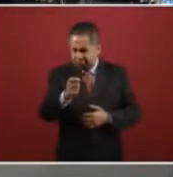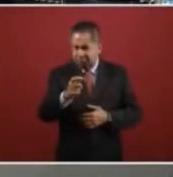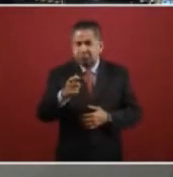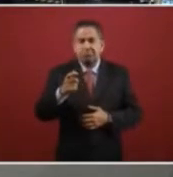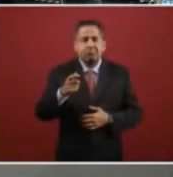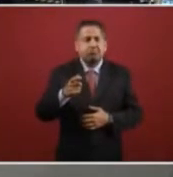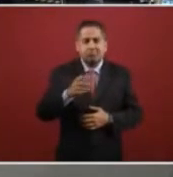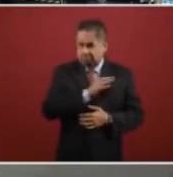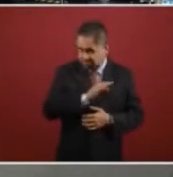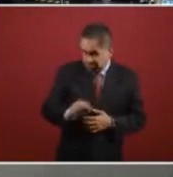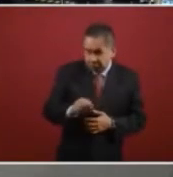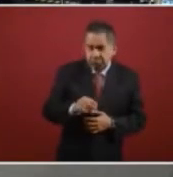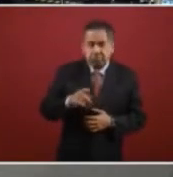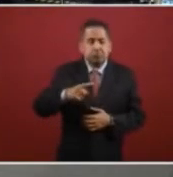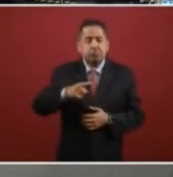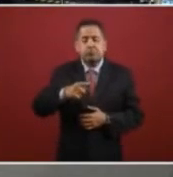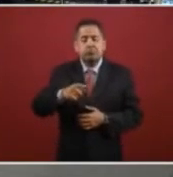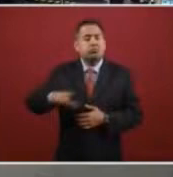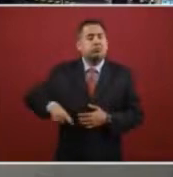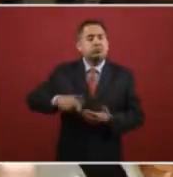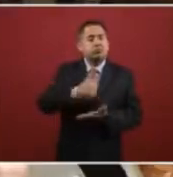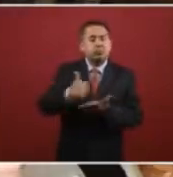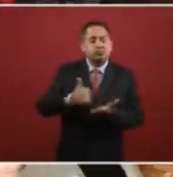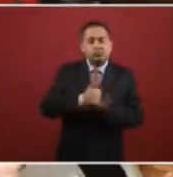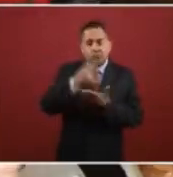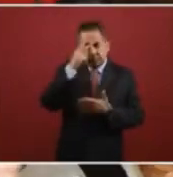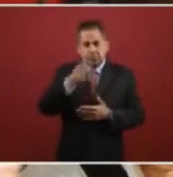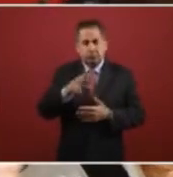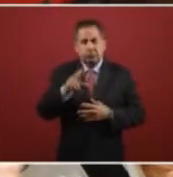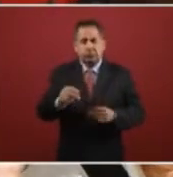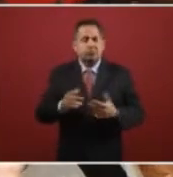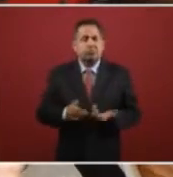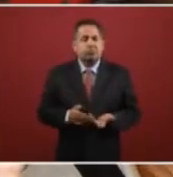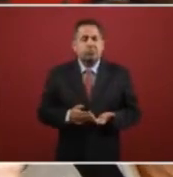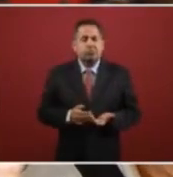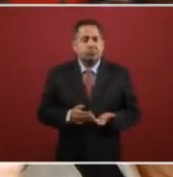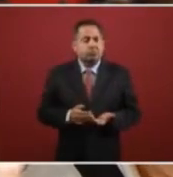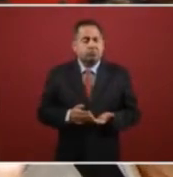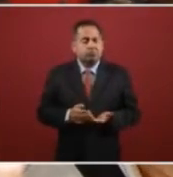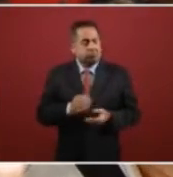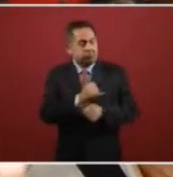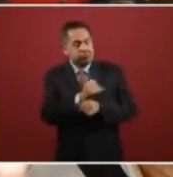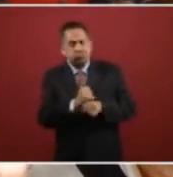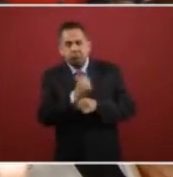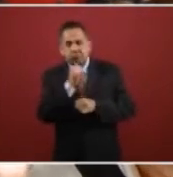Is it valid that the government